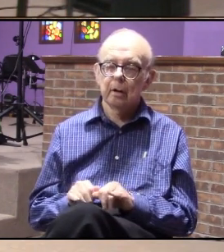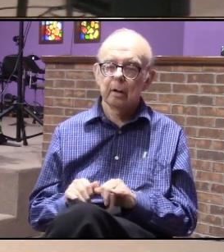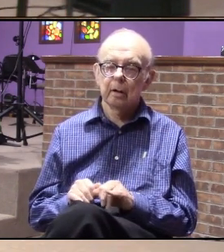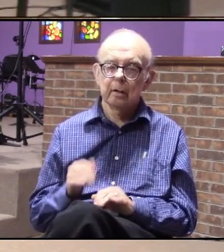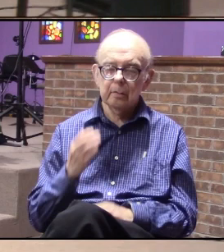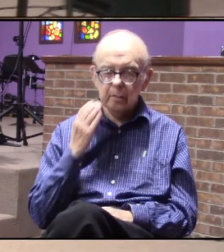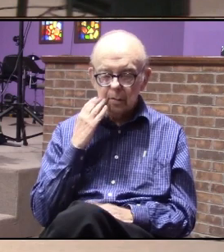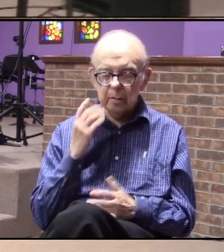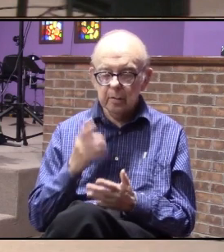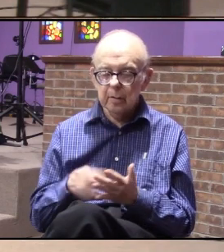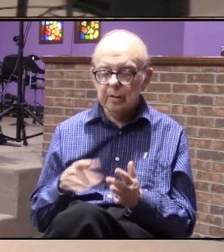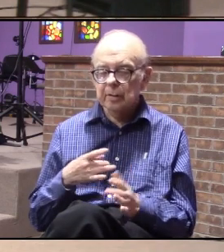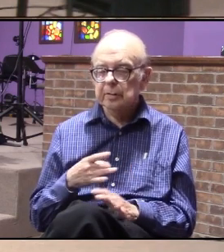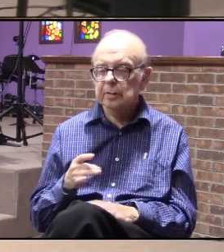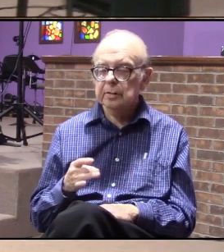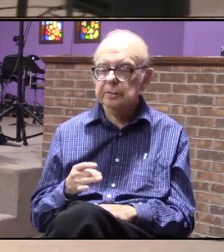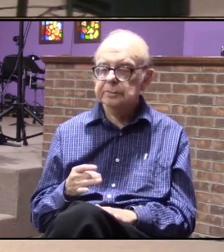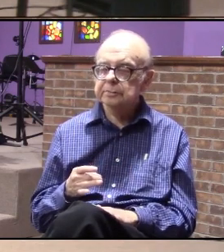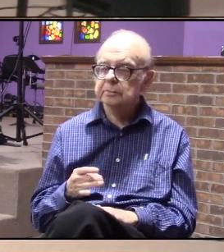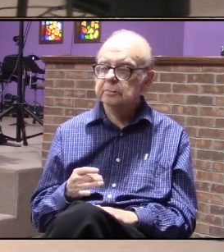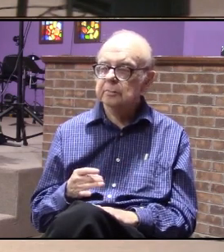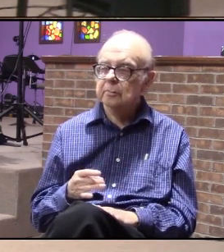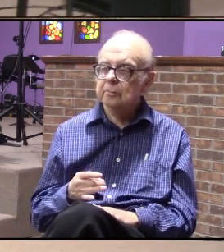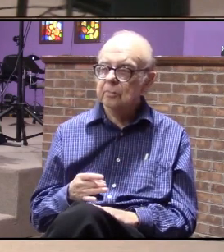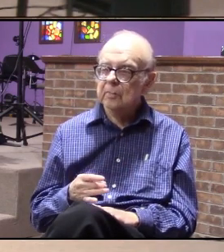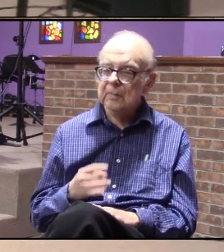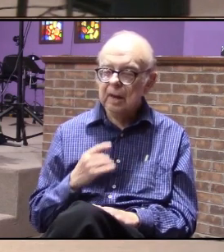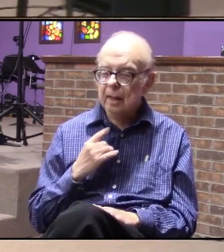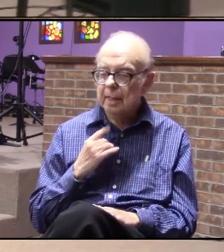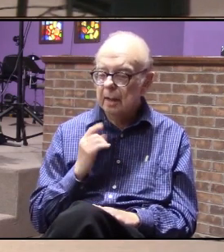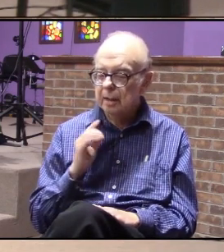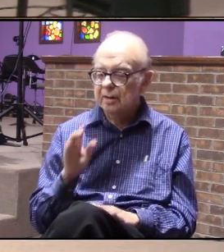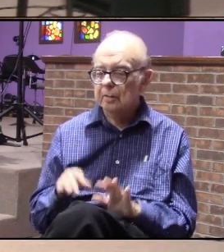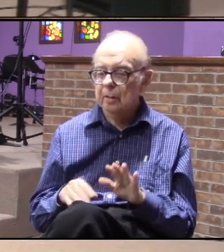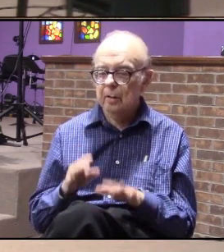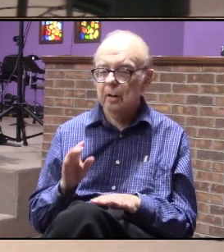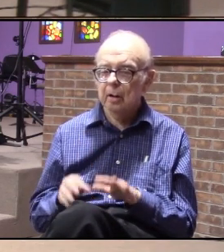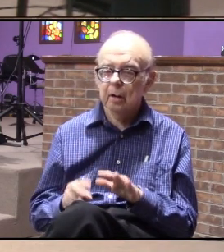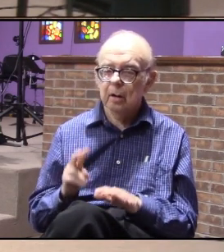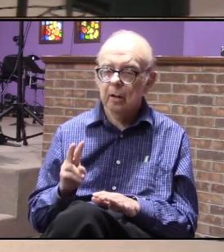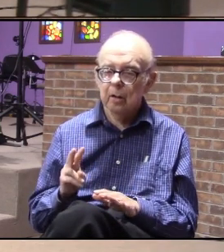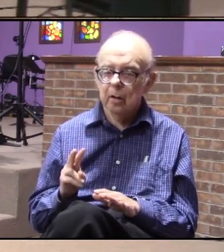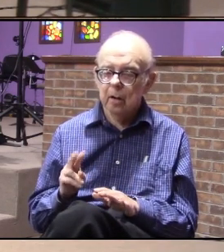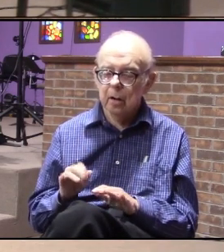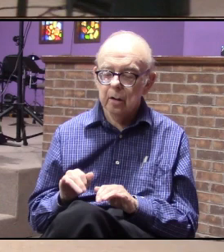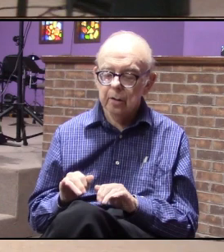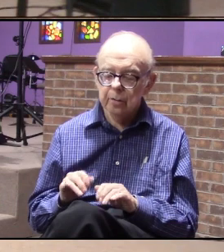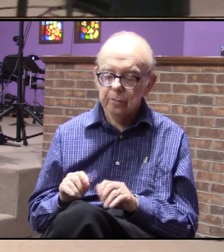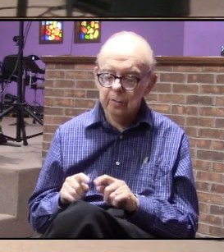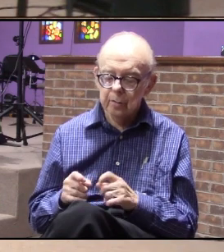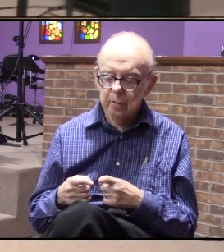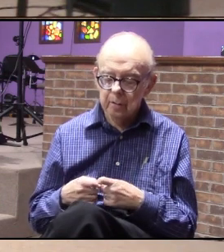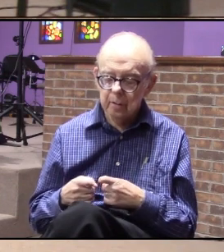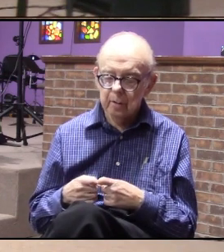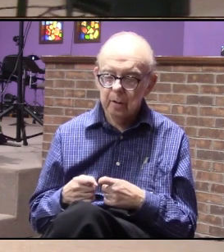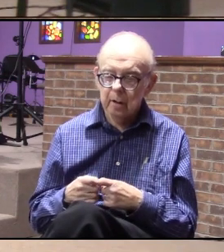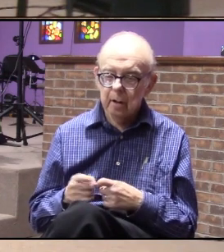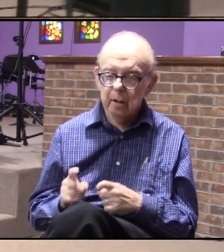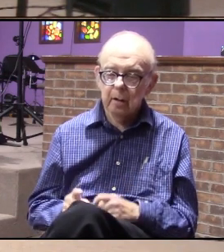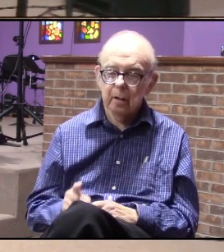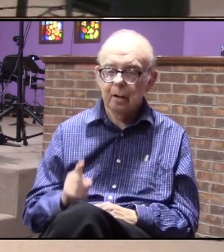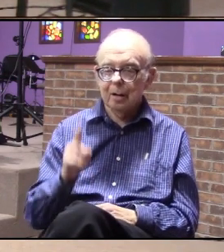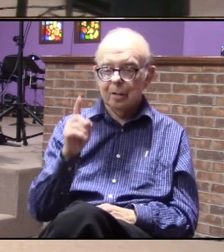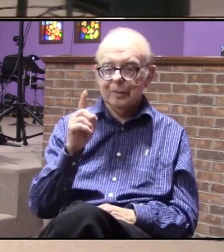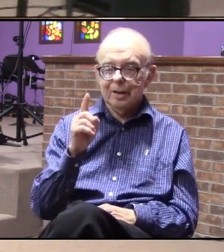I know what it's like. I didn't walk 2 miles to school up the